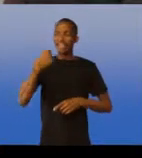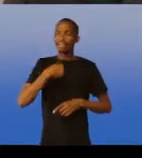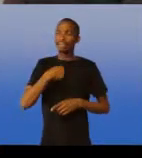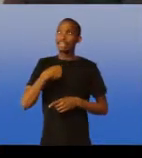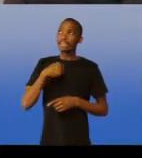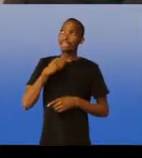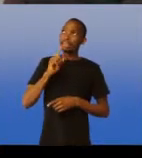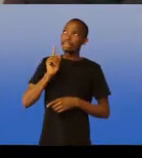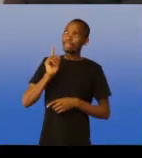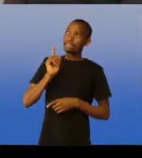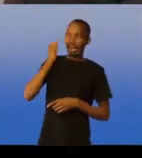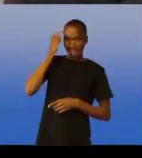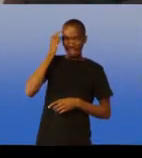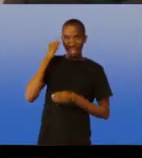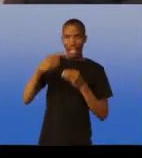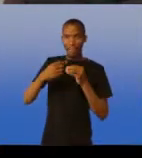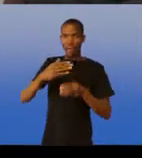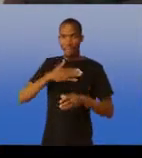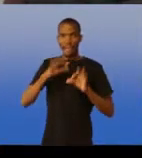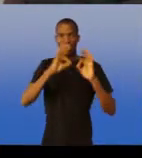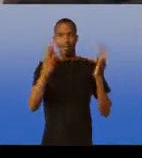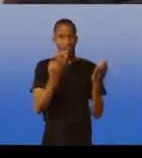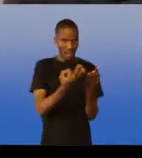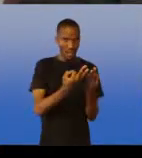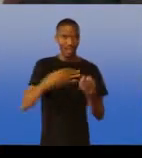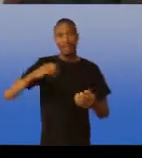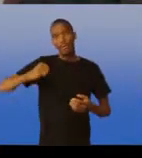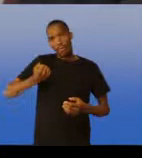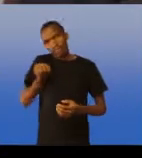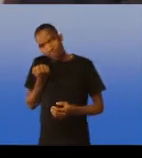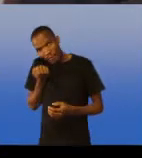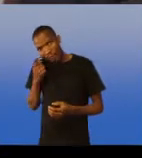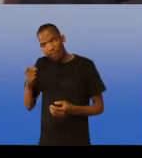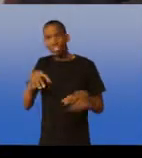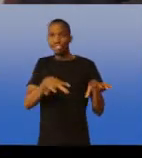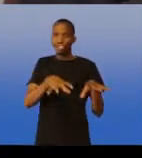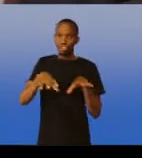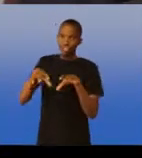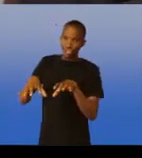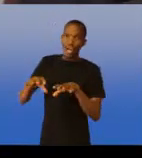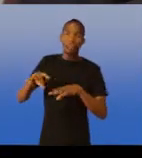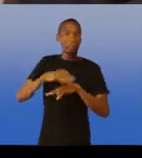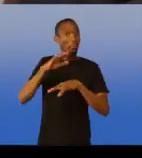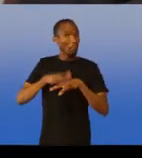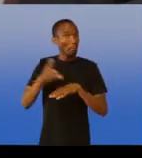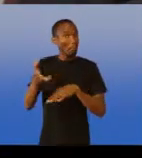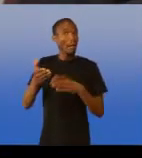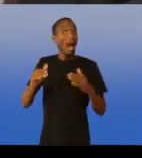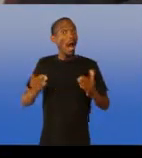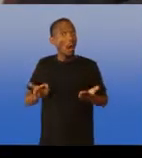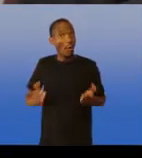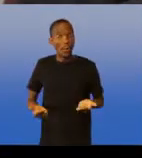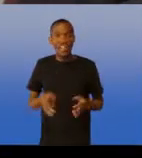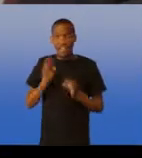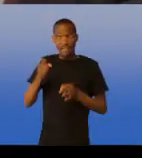ba lelapa la me mosadi wa me le bana gore bone ba go tsaya yang kgang ya me ha ba utlwa gore